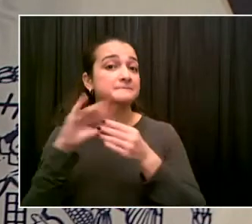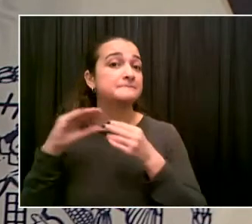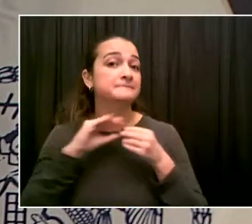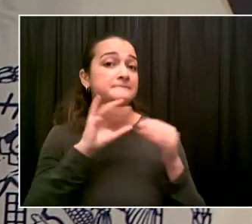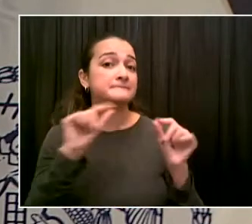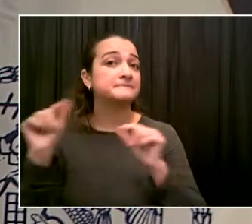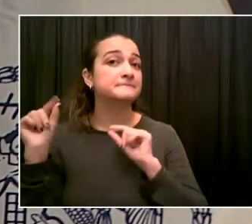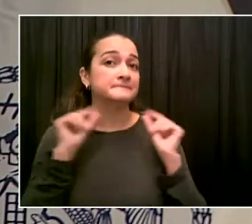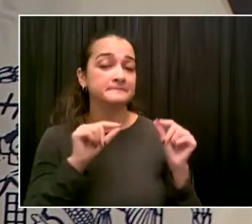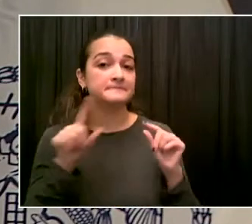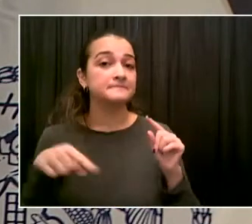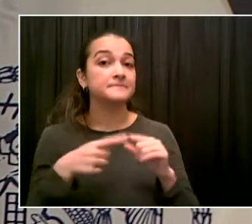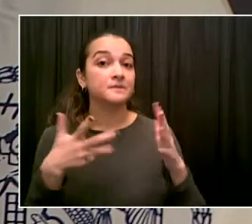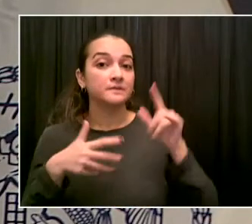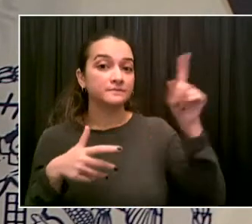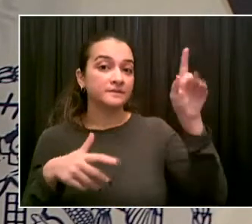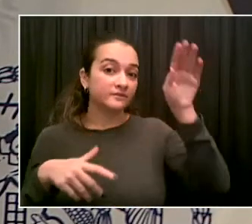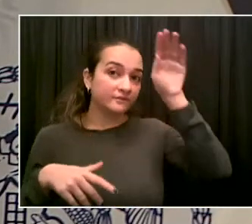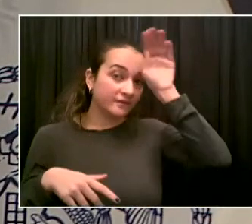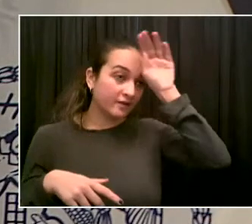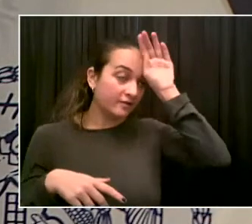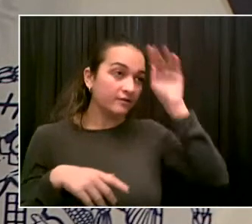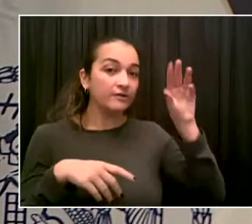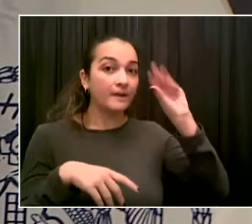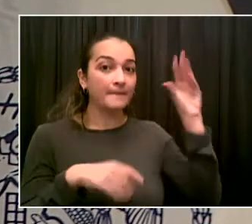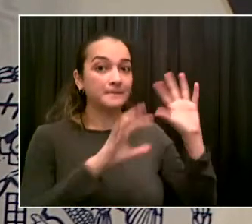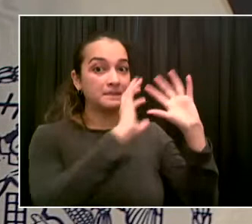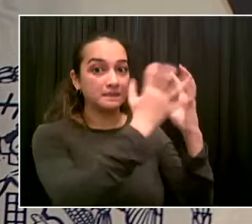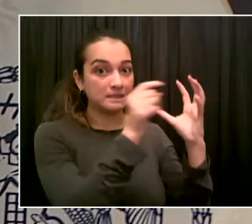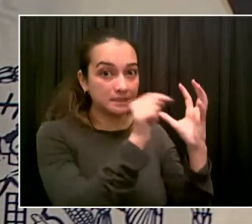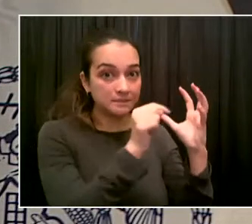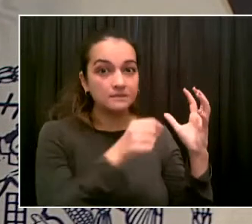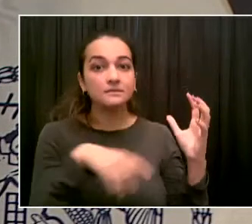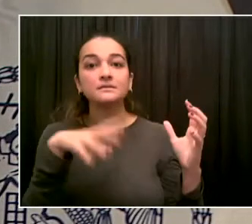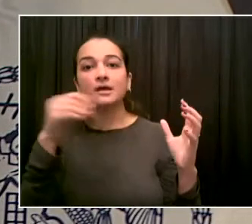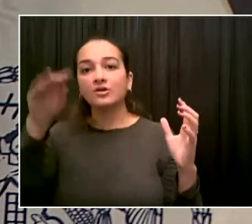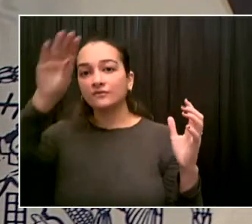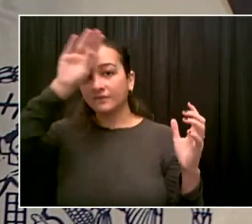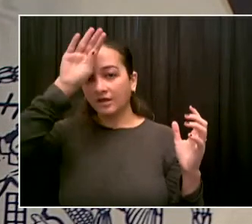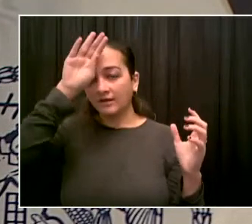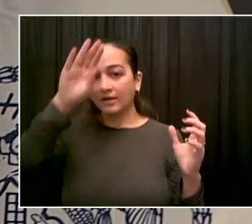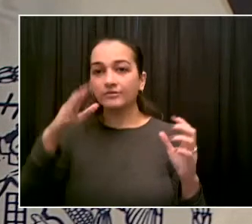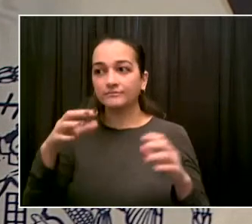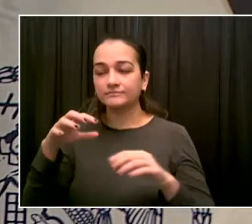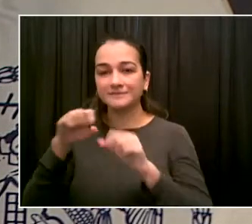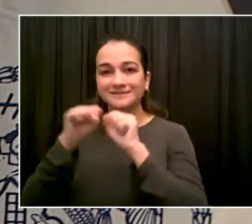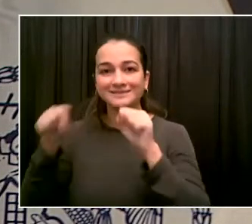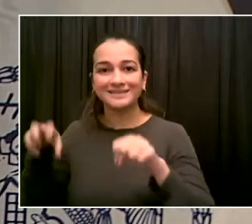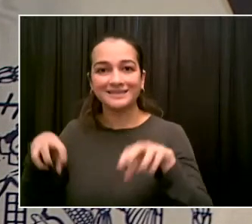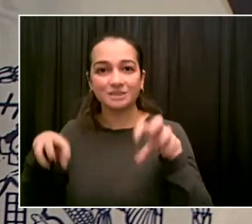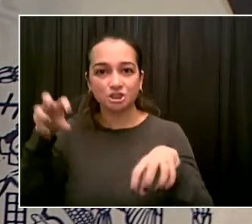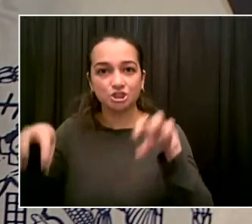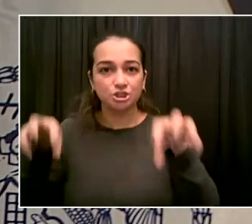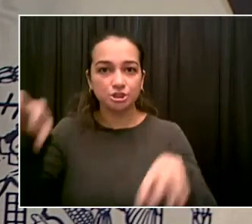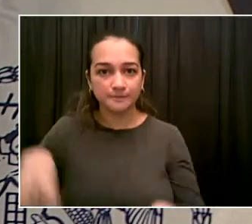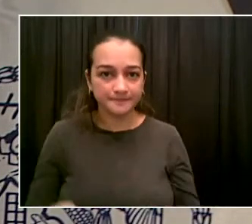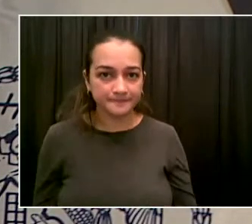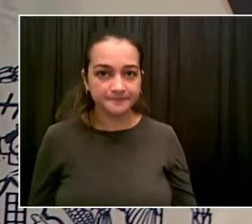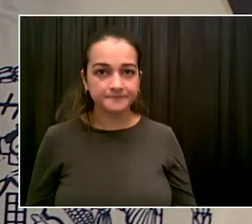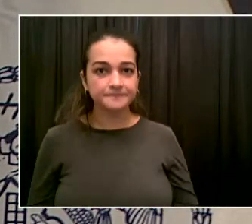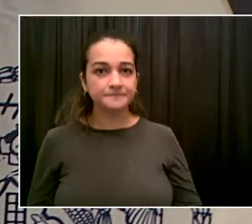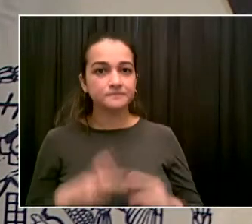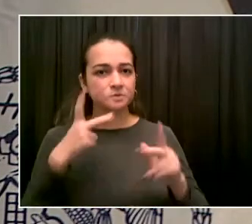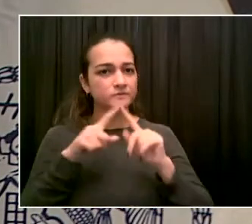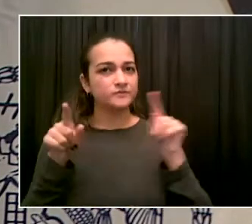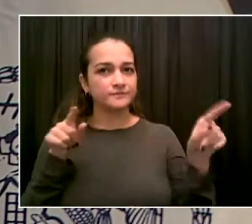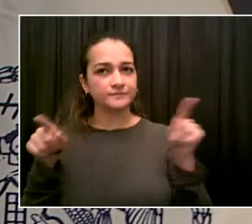fire houses are closed, but I wanted to ask what the kind of impact number is on fire companies, if any